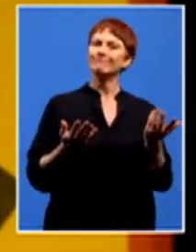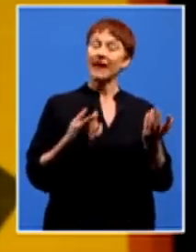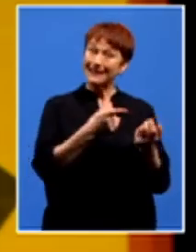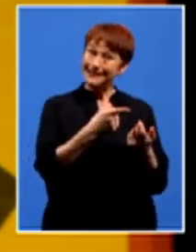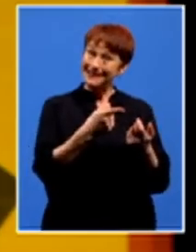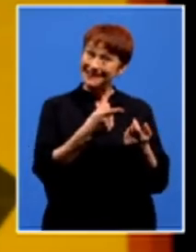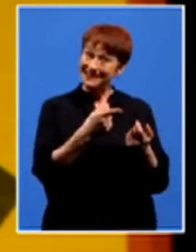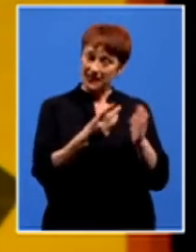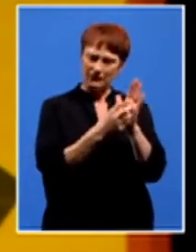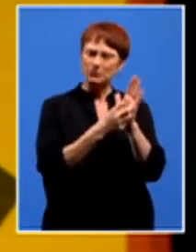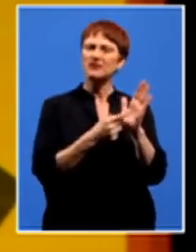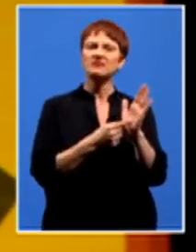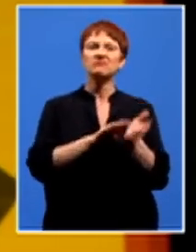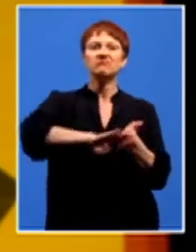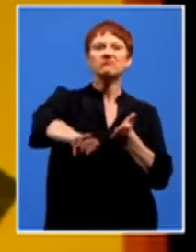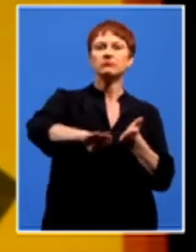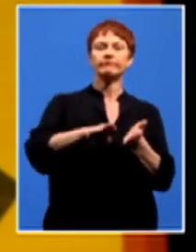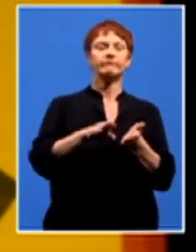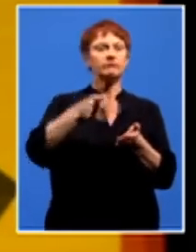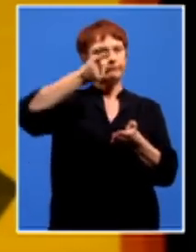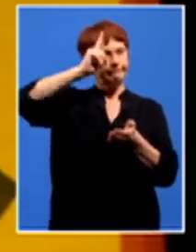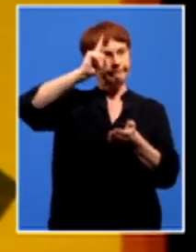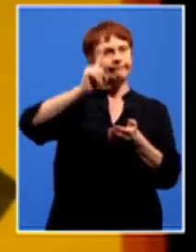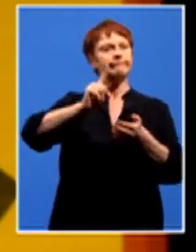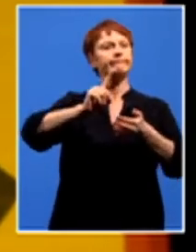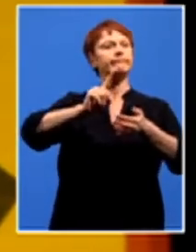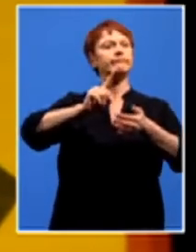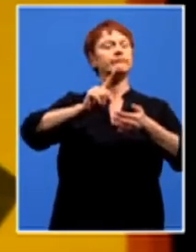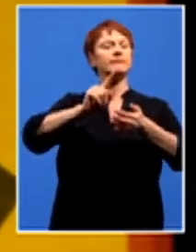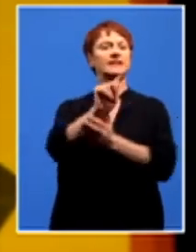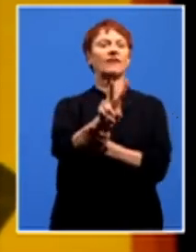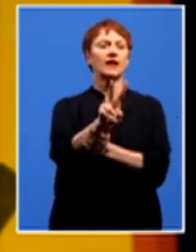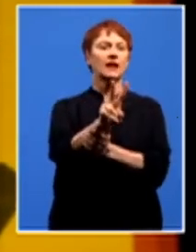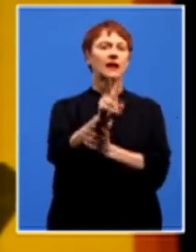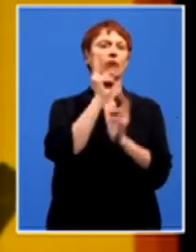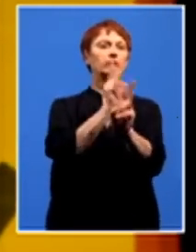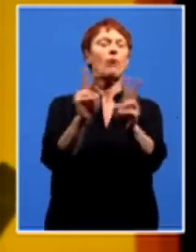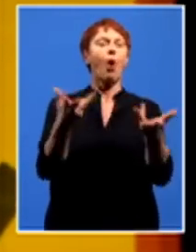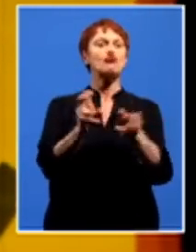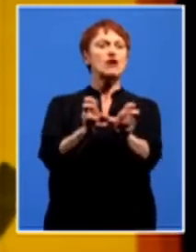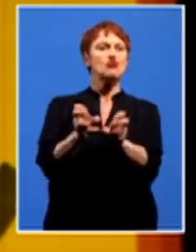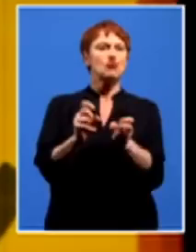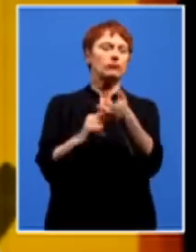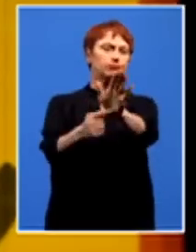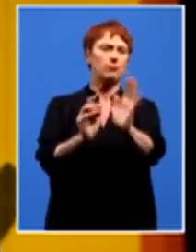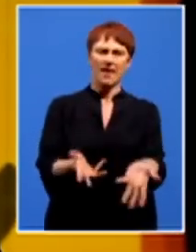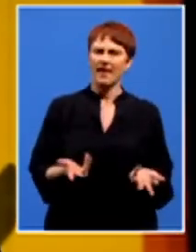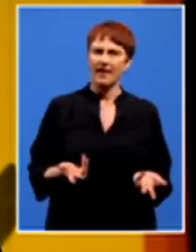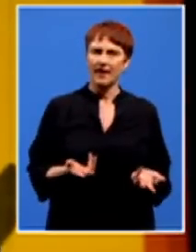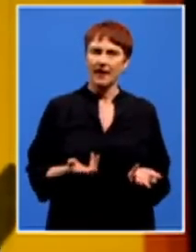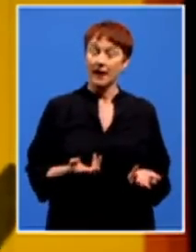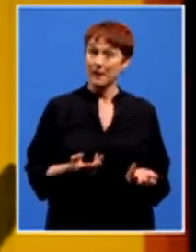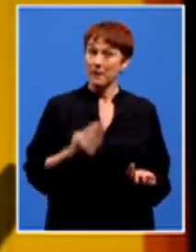So I think we're not transformed enough. We don't have enough black leaders at the helm of advertising, which means those people